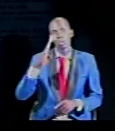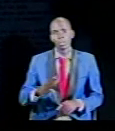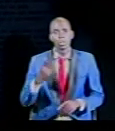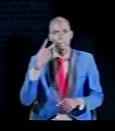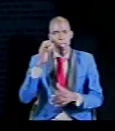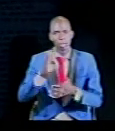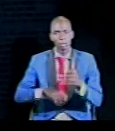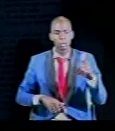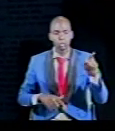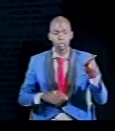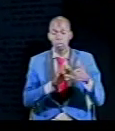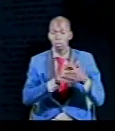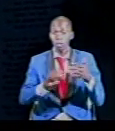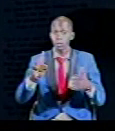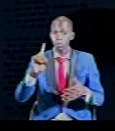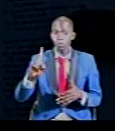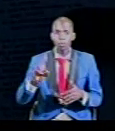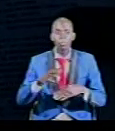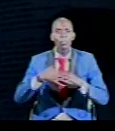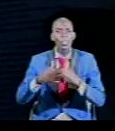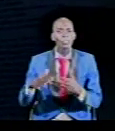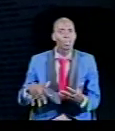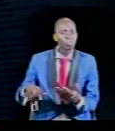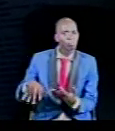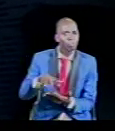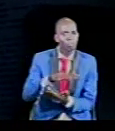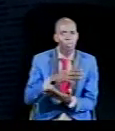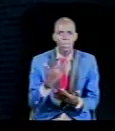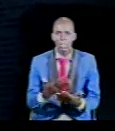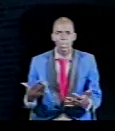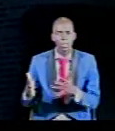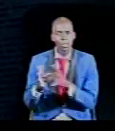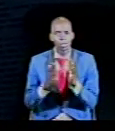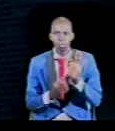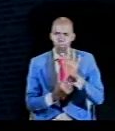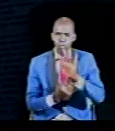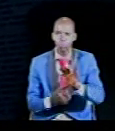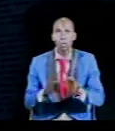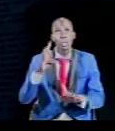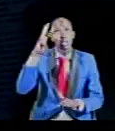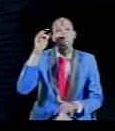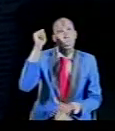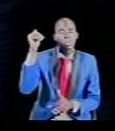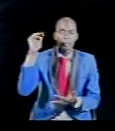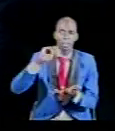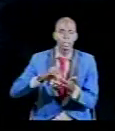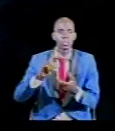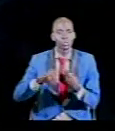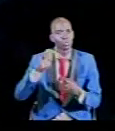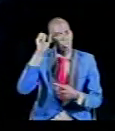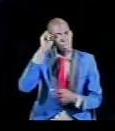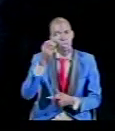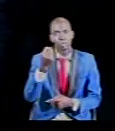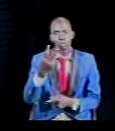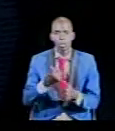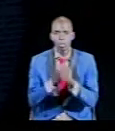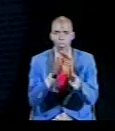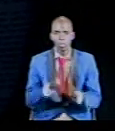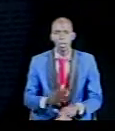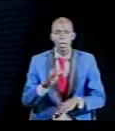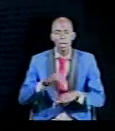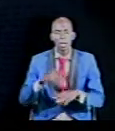After these things, Jesus showed himself again to the disciples at the Sea of